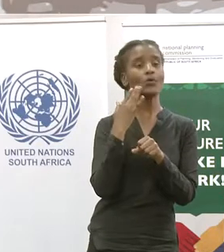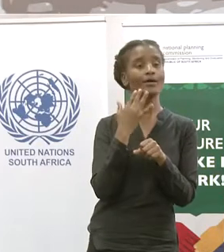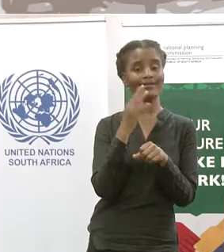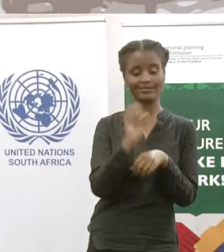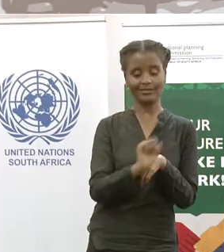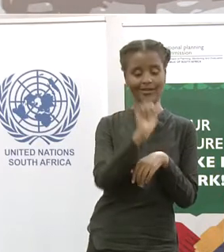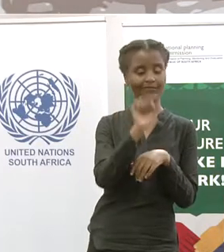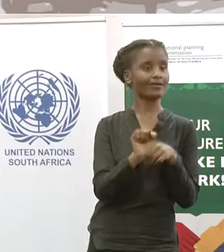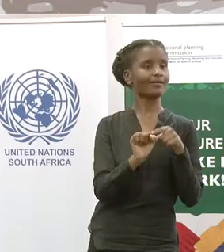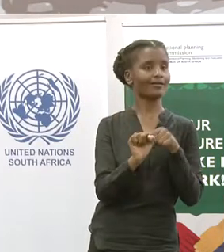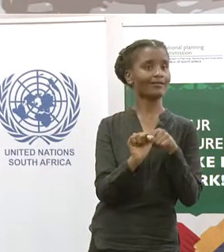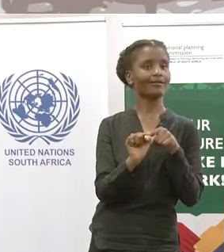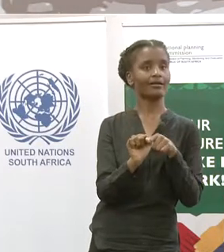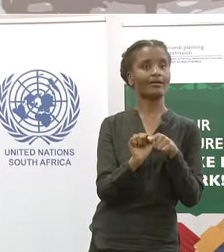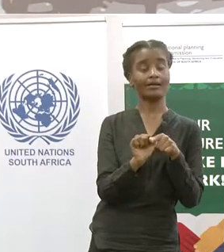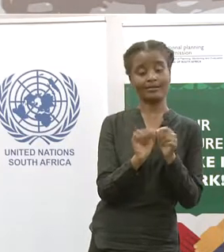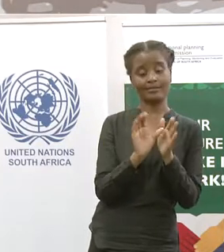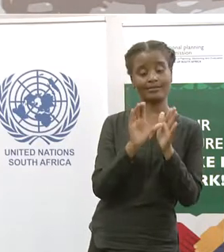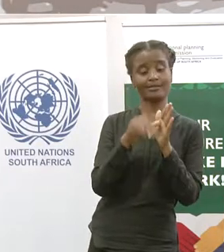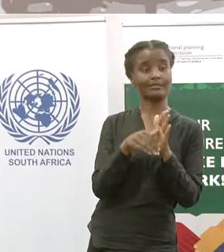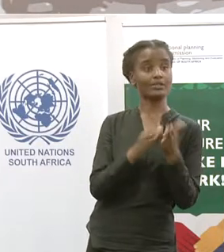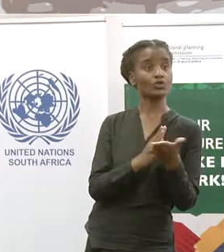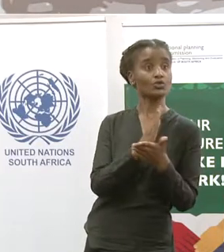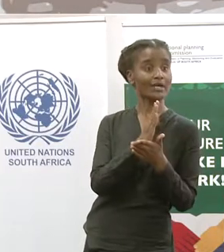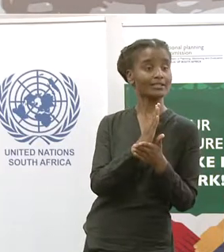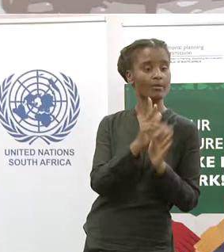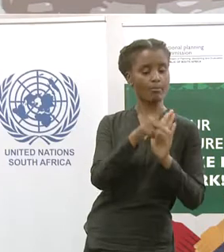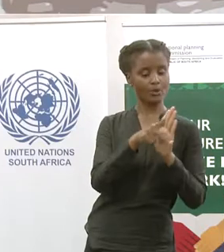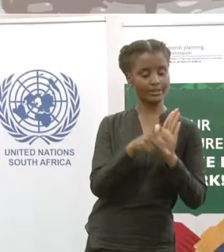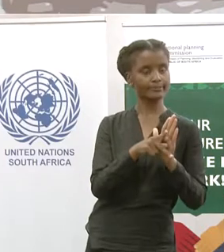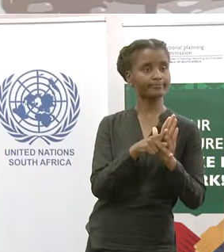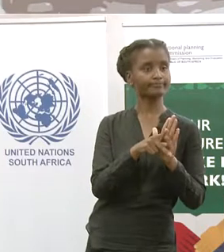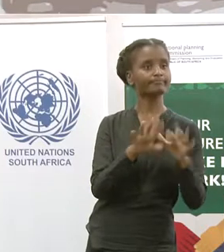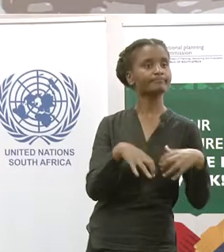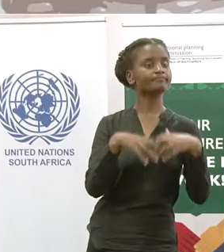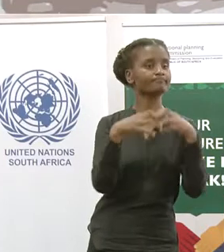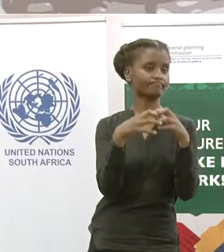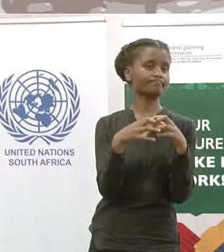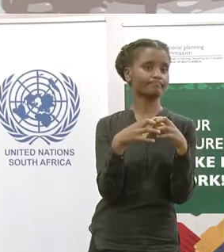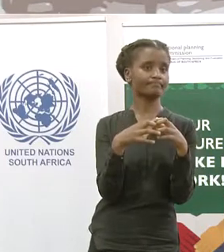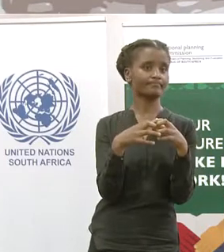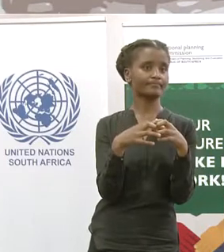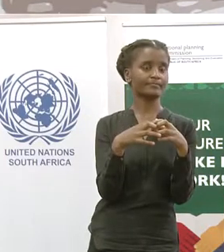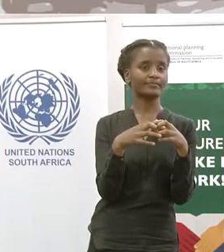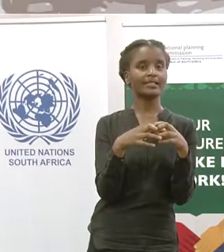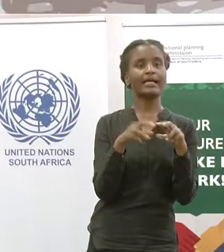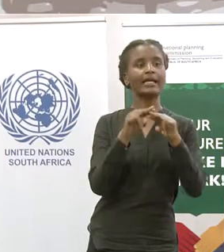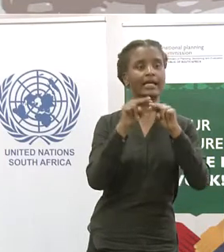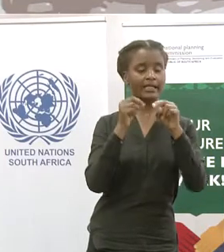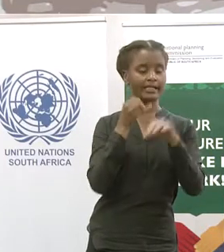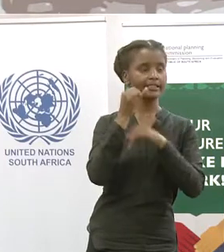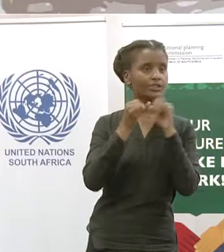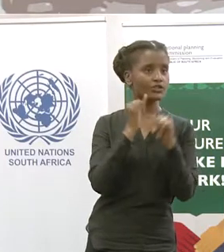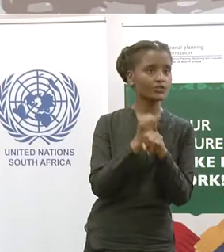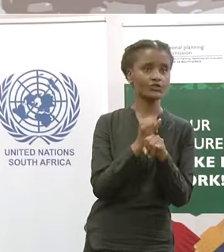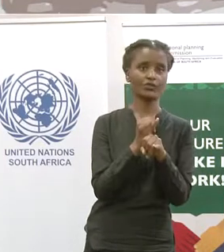released South Africa's first ever disability rights policy, the Integrated National Disability Rights Strategy, also